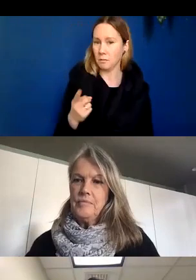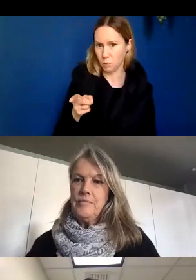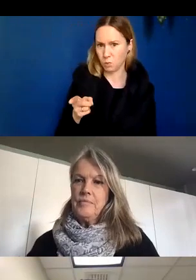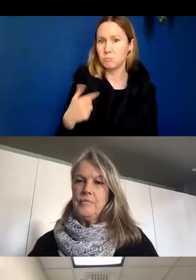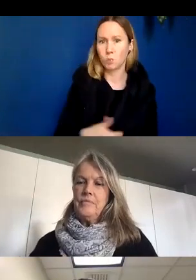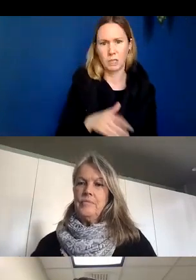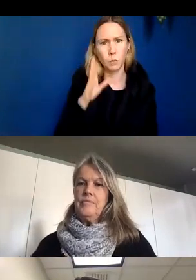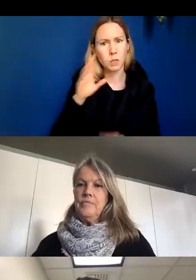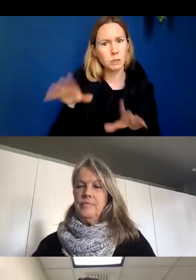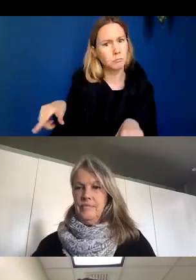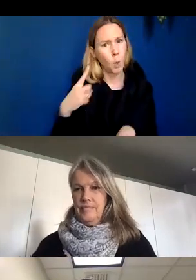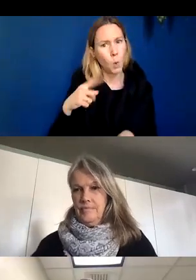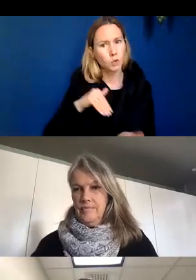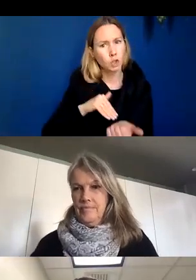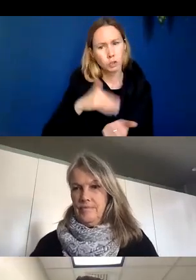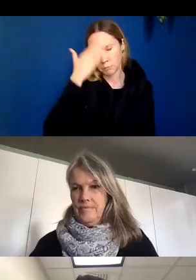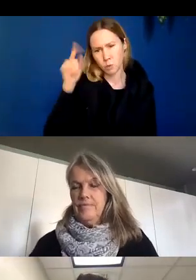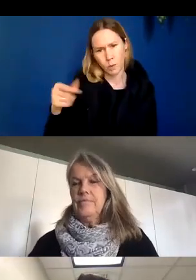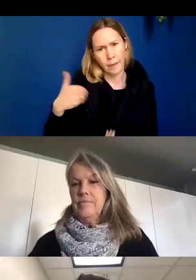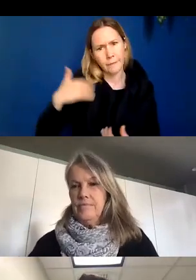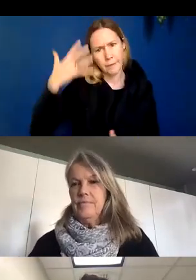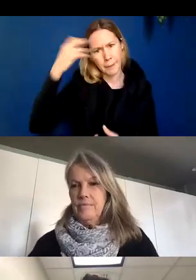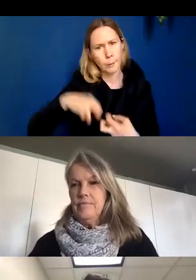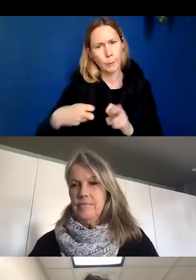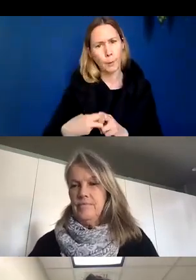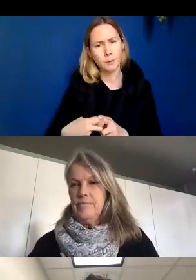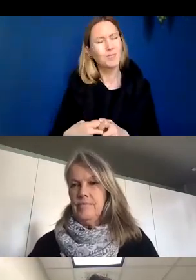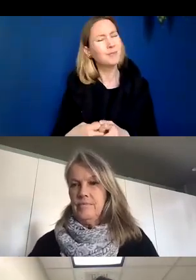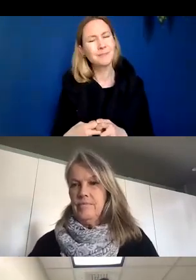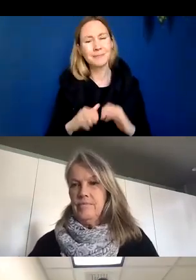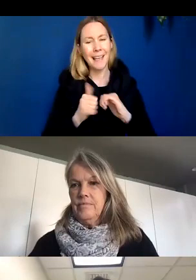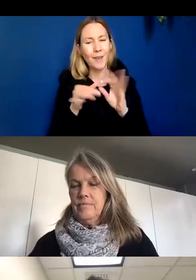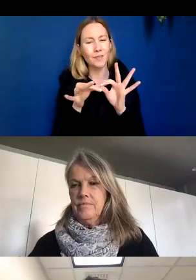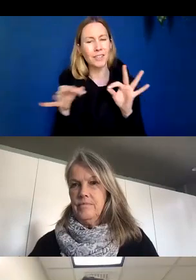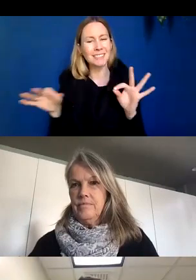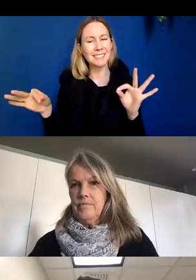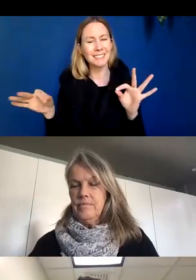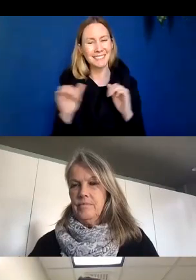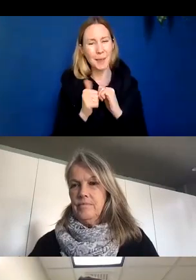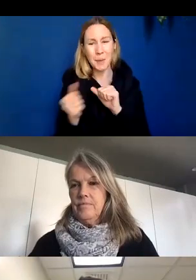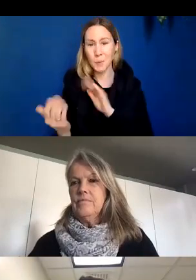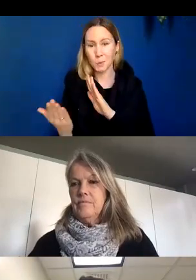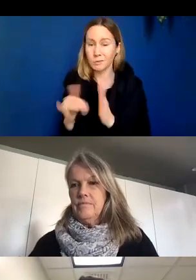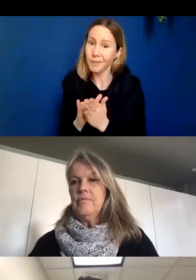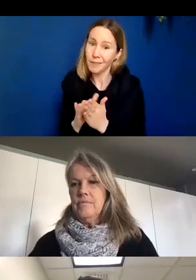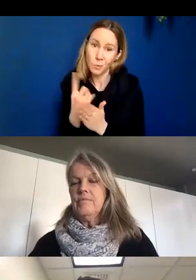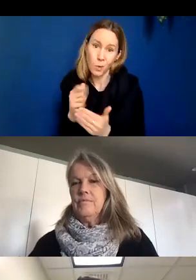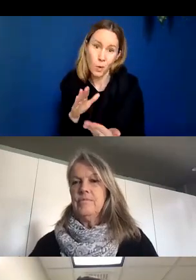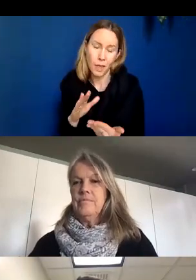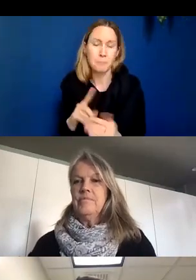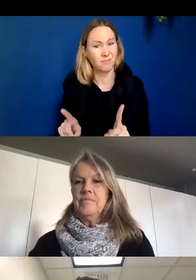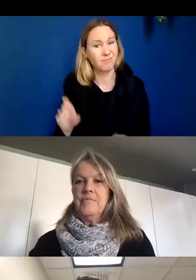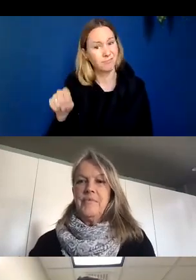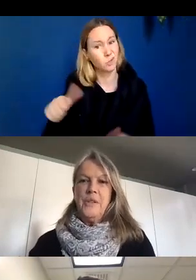we're taking you to see a neurologist because you have memory problems. And so sometimes that's a way of starting, but this is very challenging.